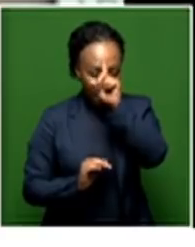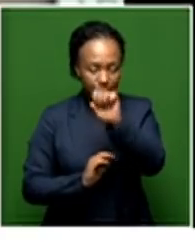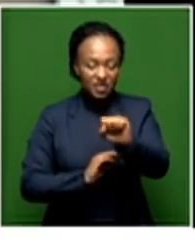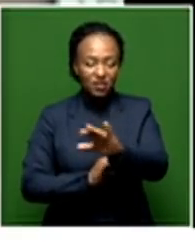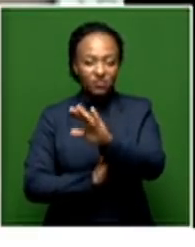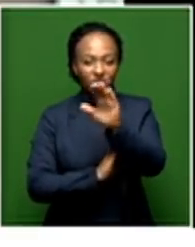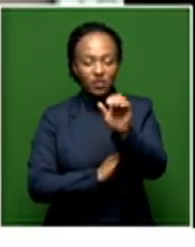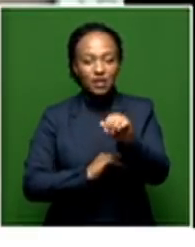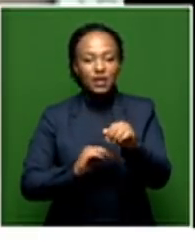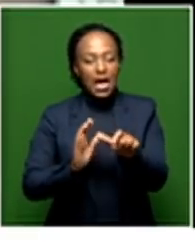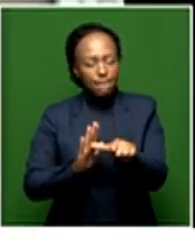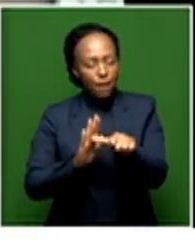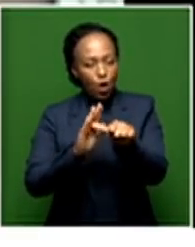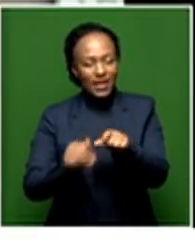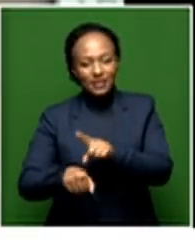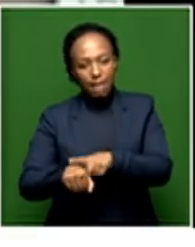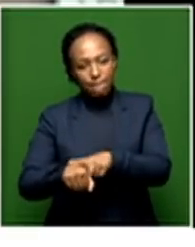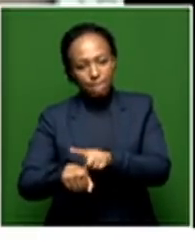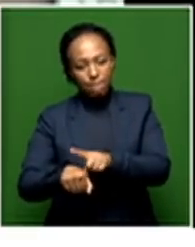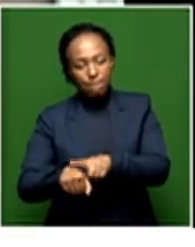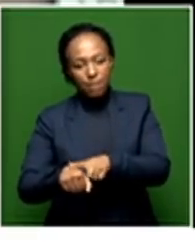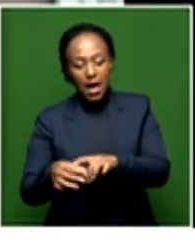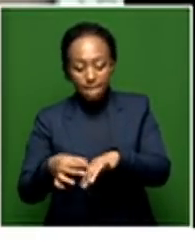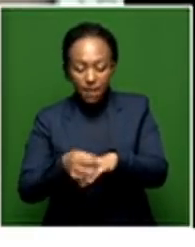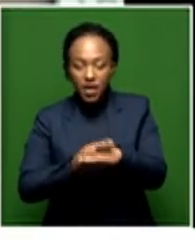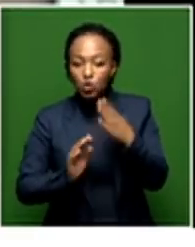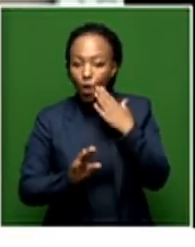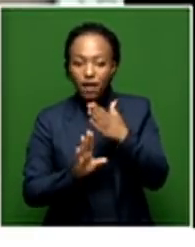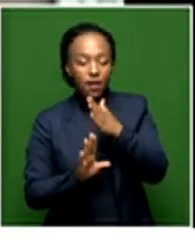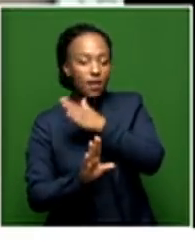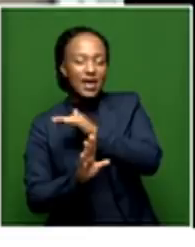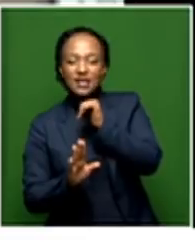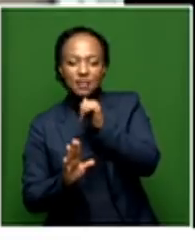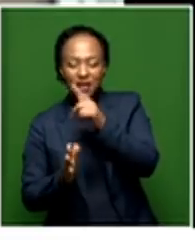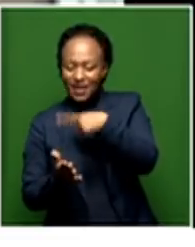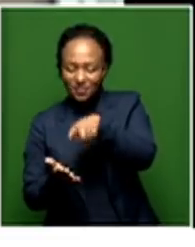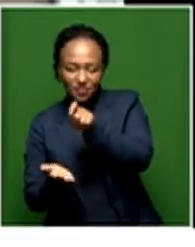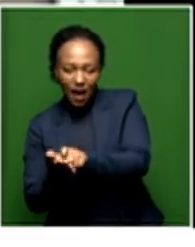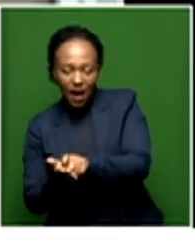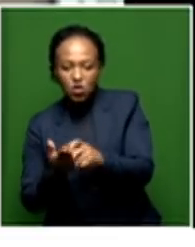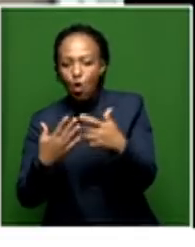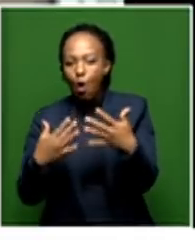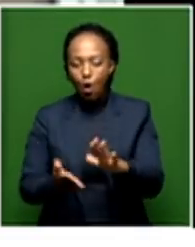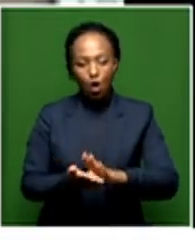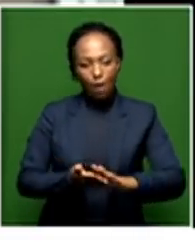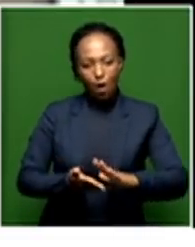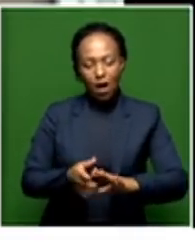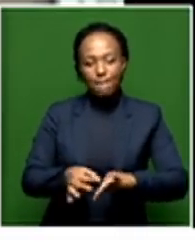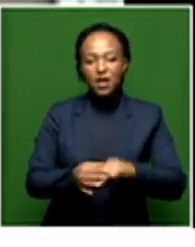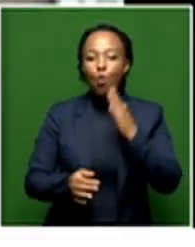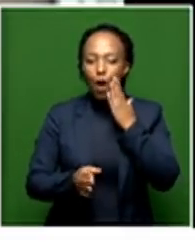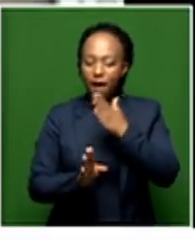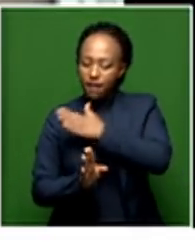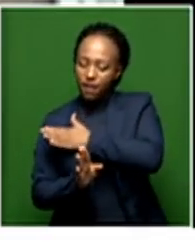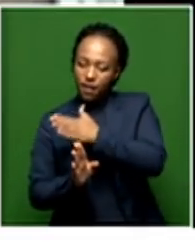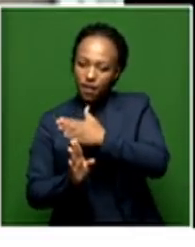Africans, timeline, when was the marriage entered, whether it was civil or customary, really plays a significant role, because